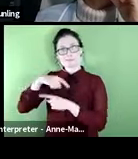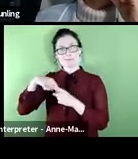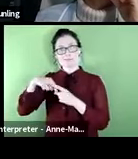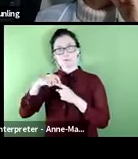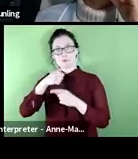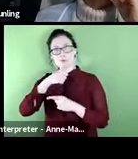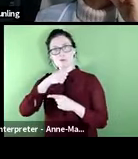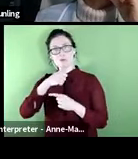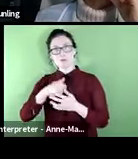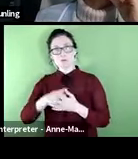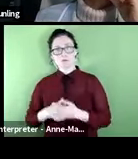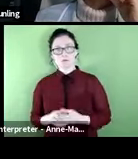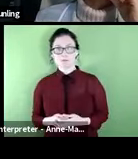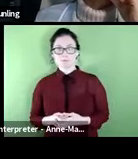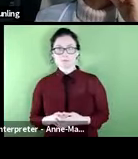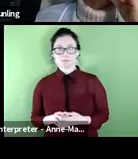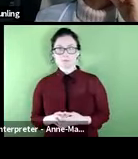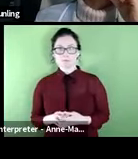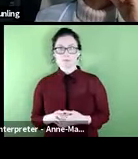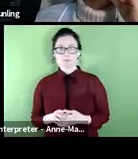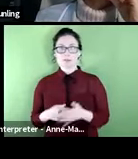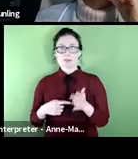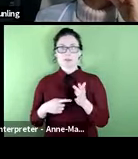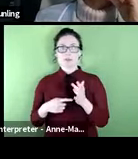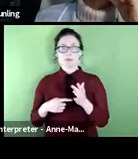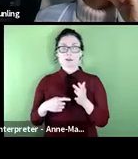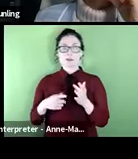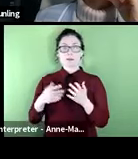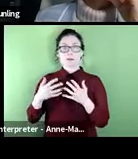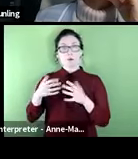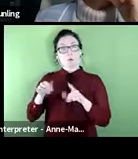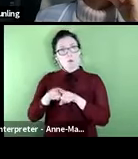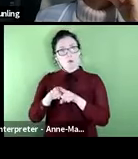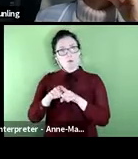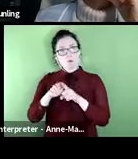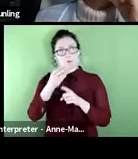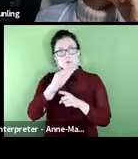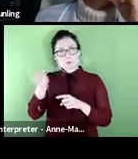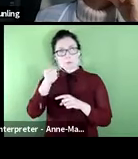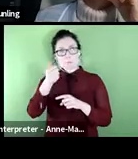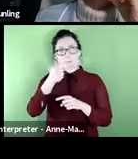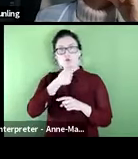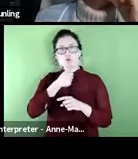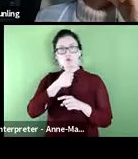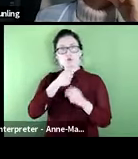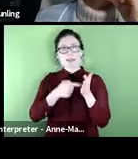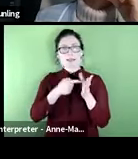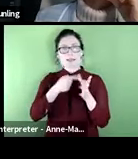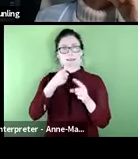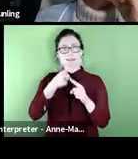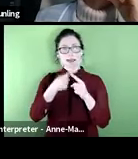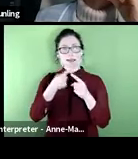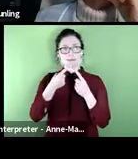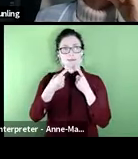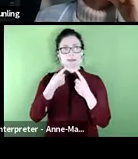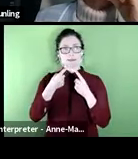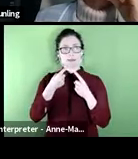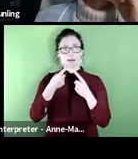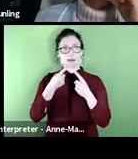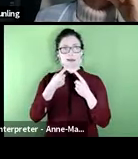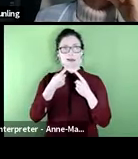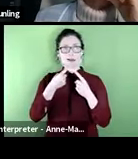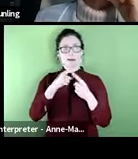Thomas Piketty also utilized the tax data in order to explain the